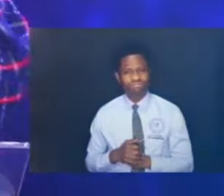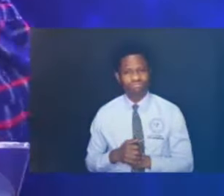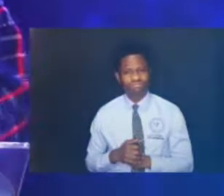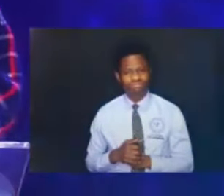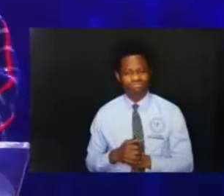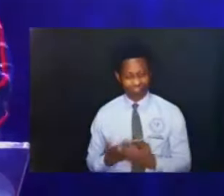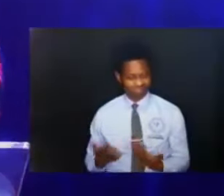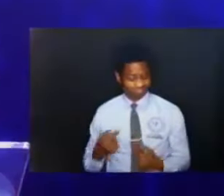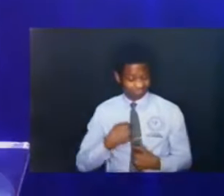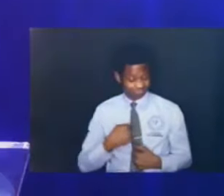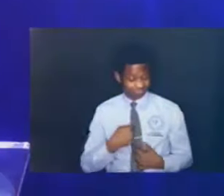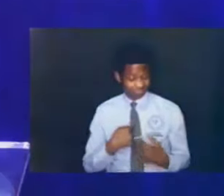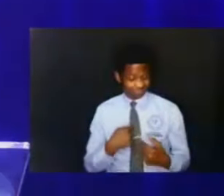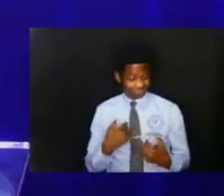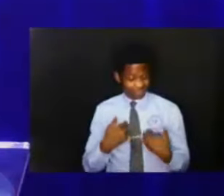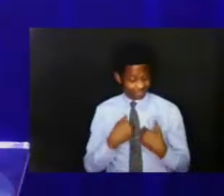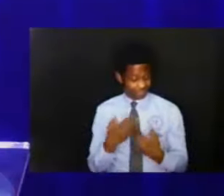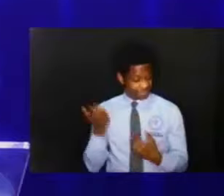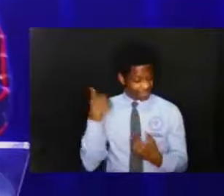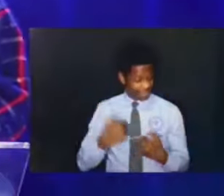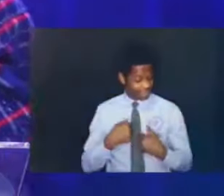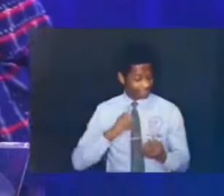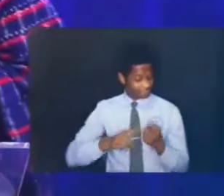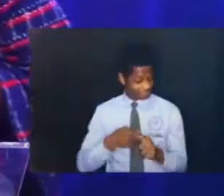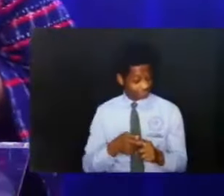I had this friend. We used to be going to church